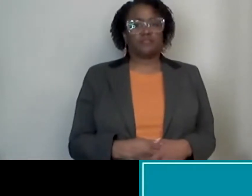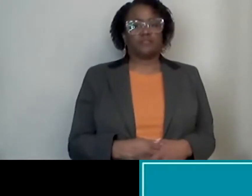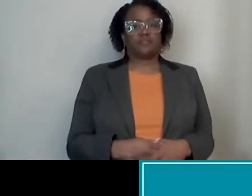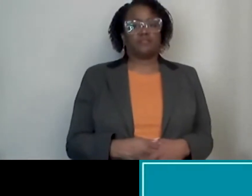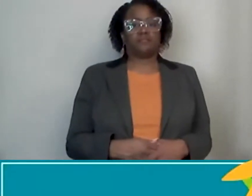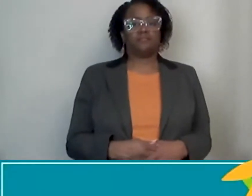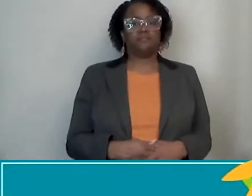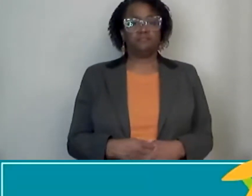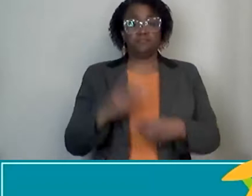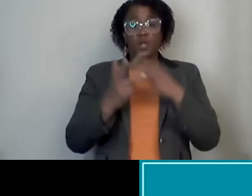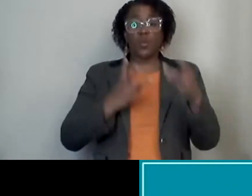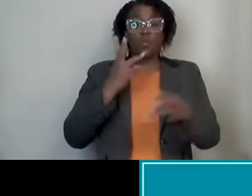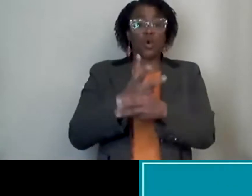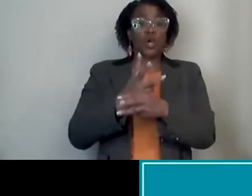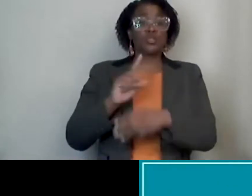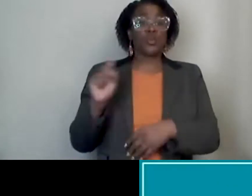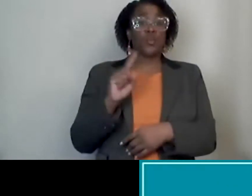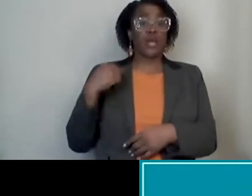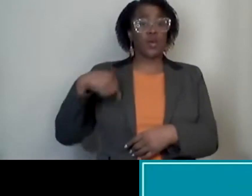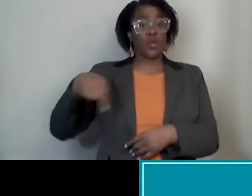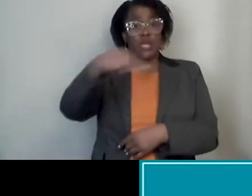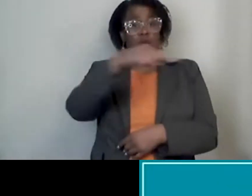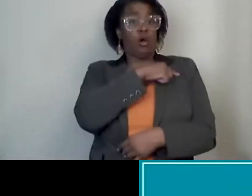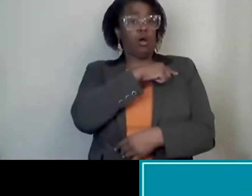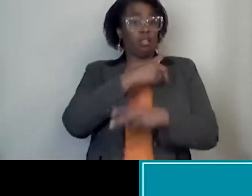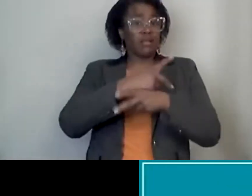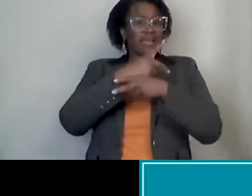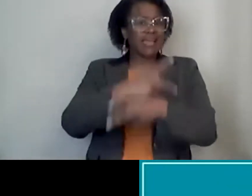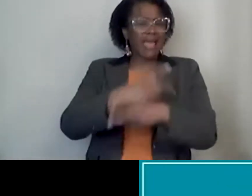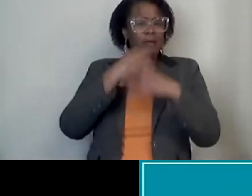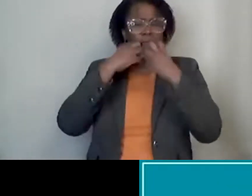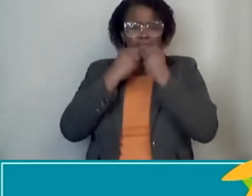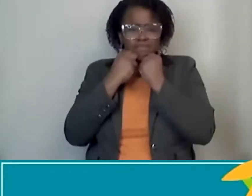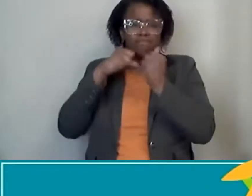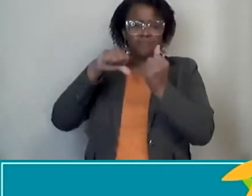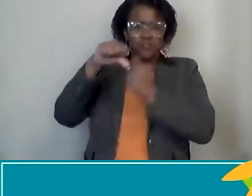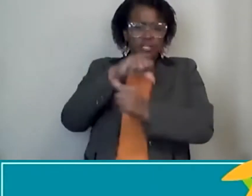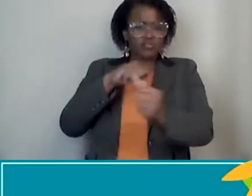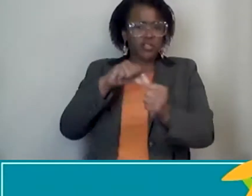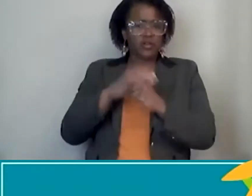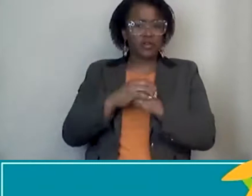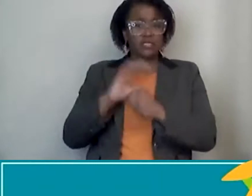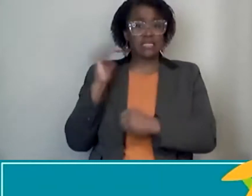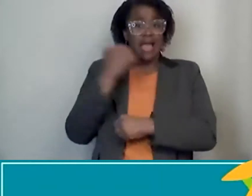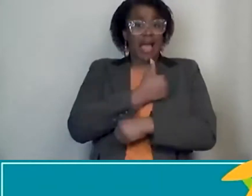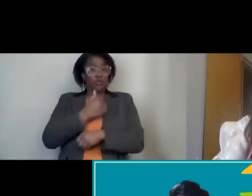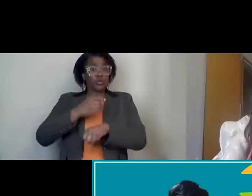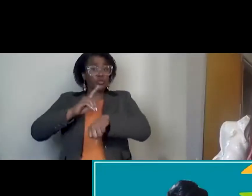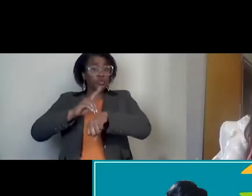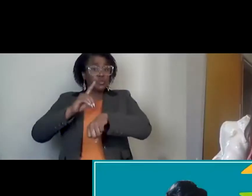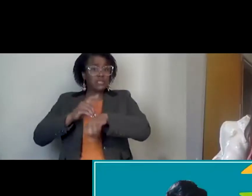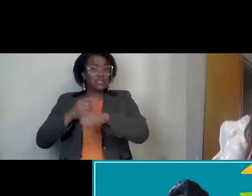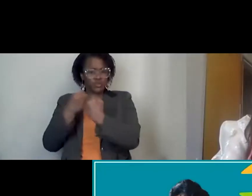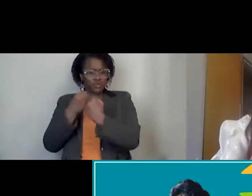A world where we all care for each other, where we see it as our duty to